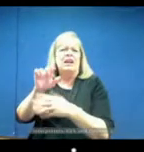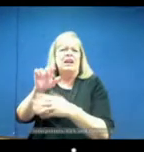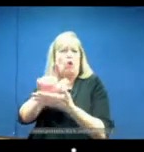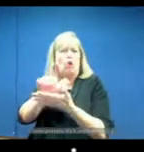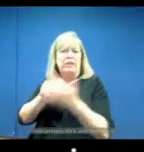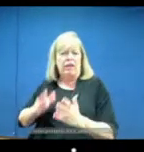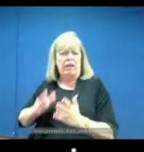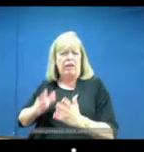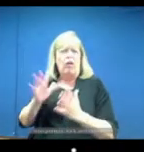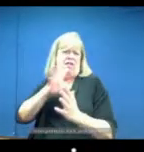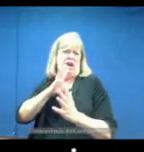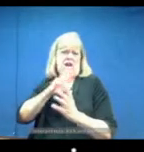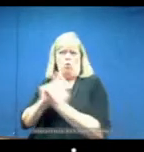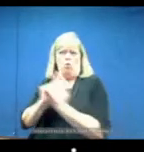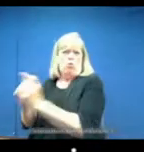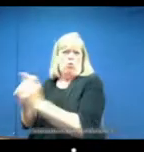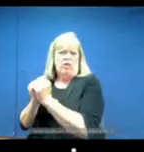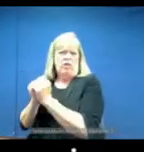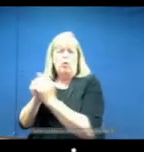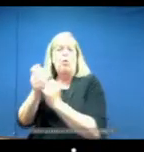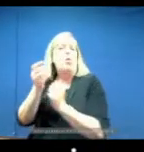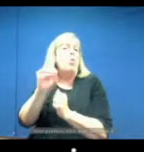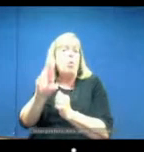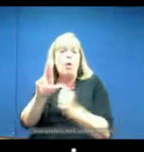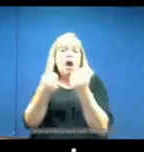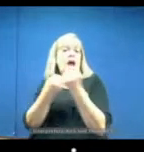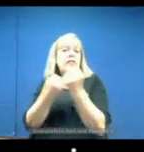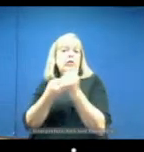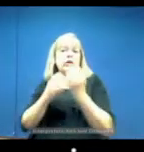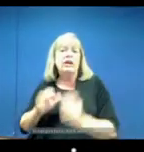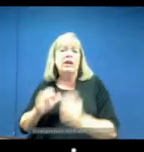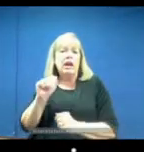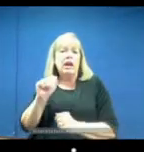with you, or an advocate, whoever happens to be with you.